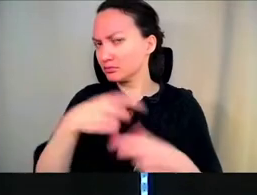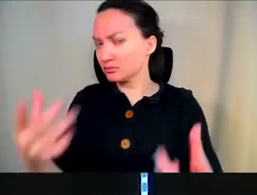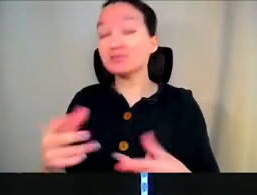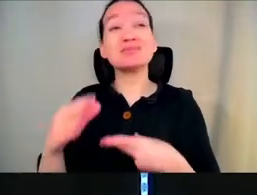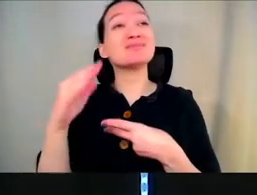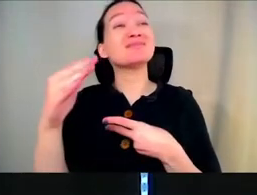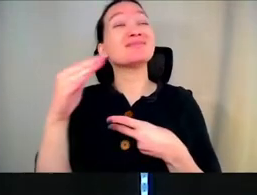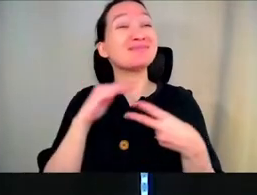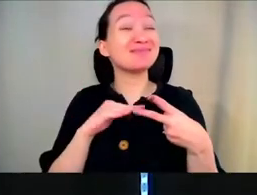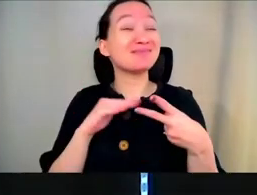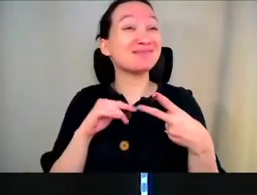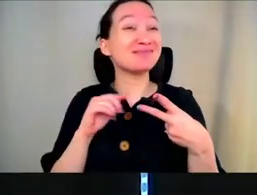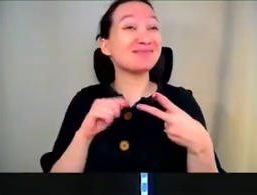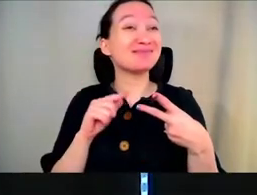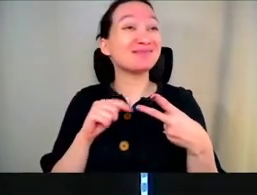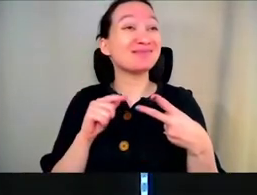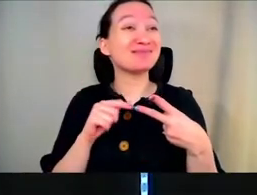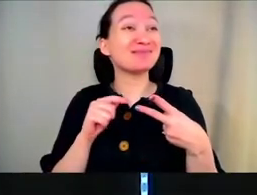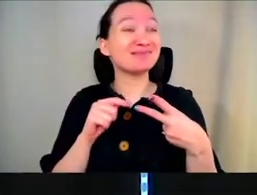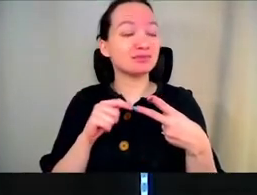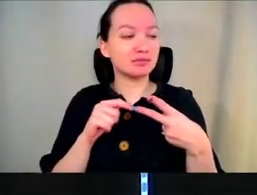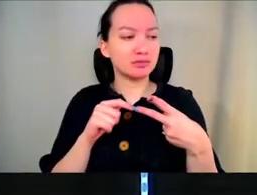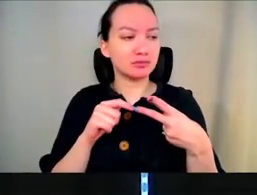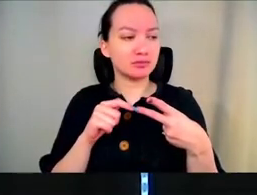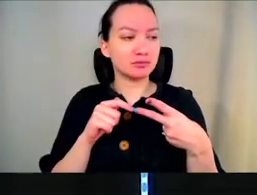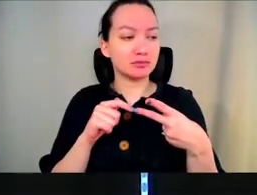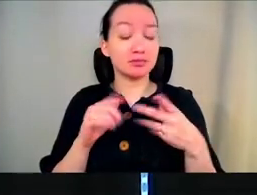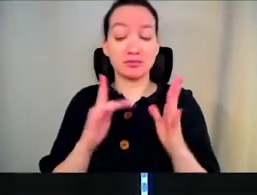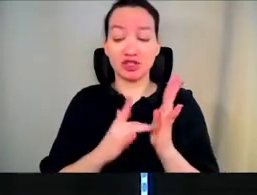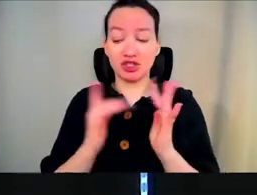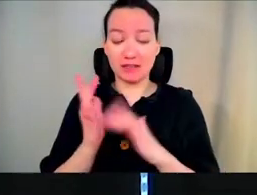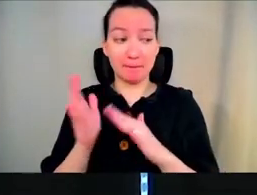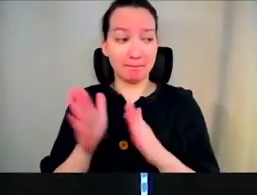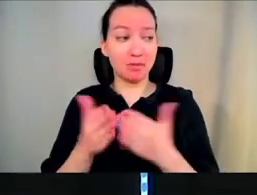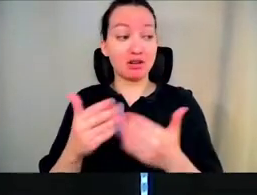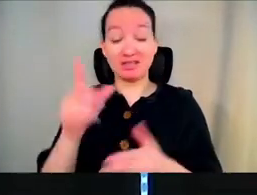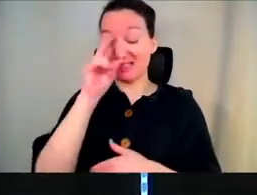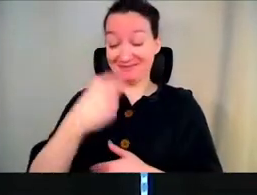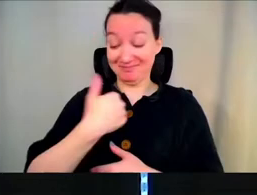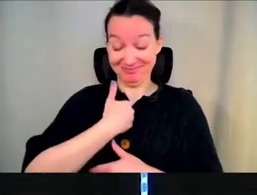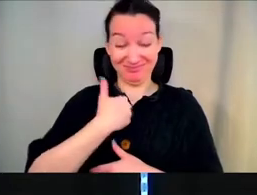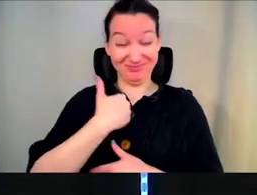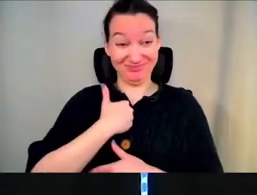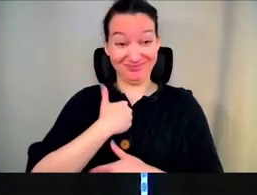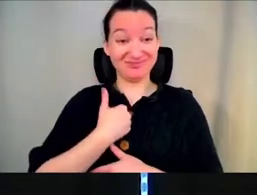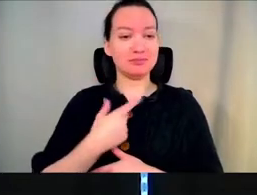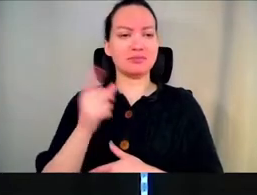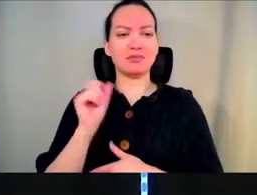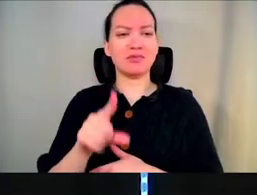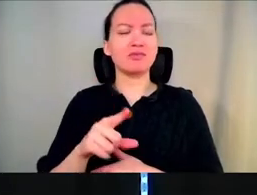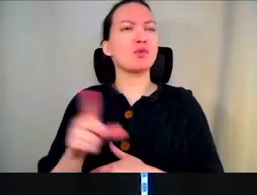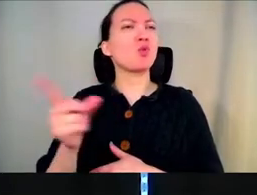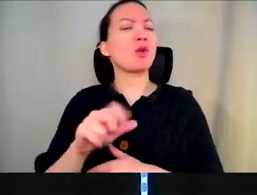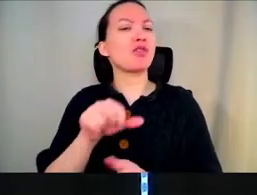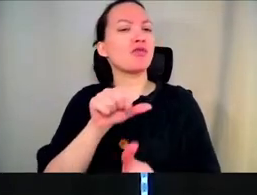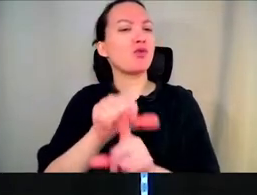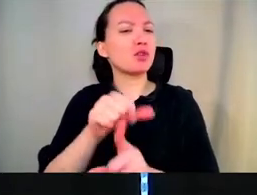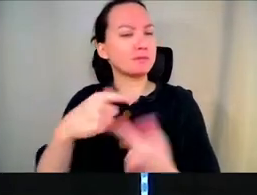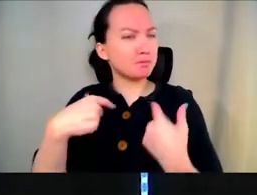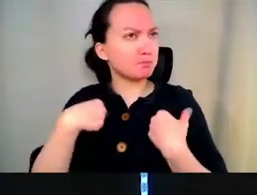second road that we're going to look at is we're going to sort of take the Bible and we're going to look at ourselves and we're going to ask the question, where's there foolishness in